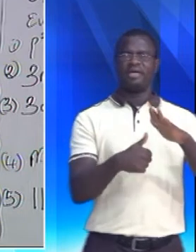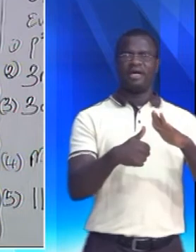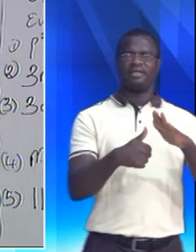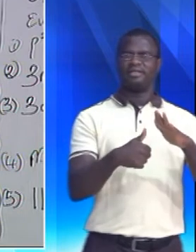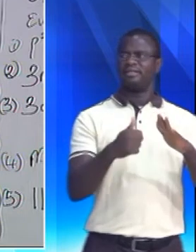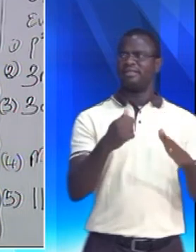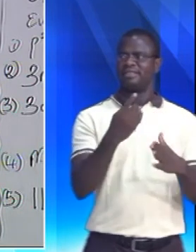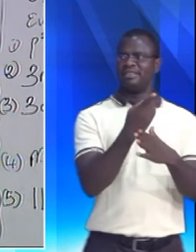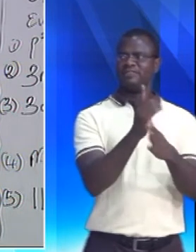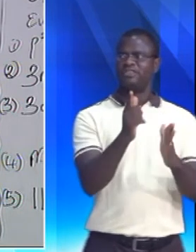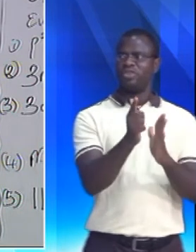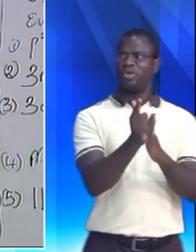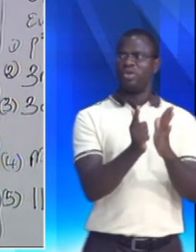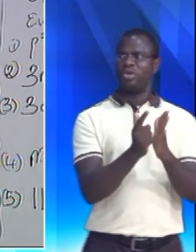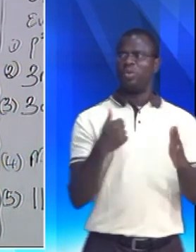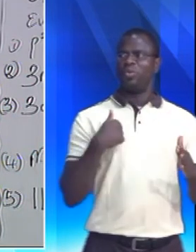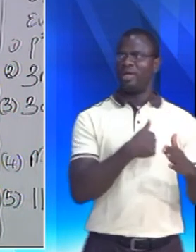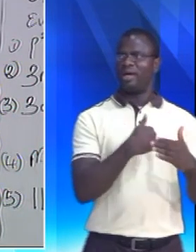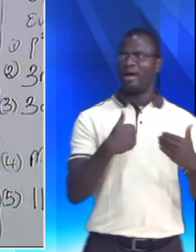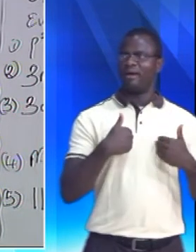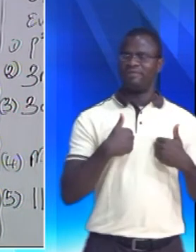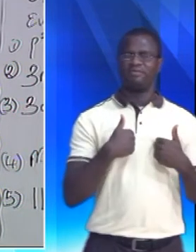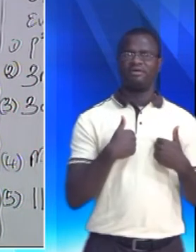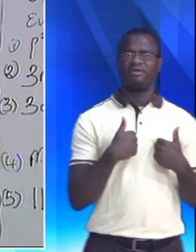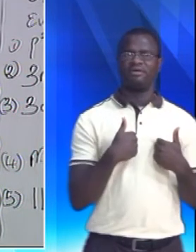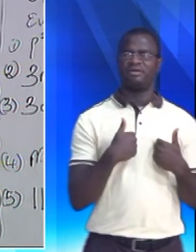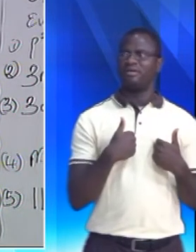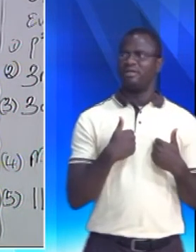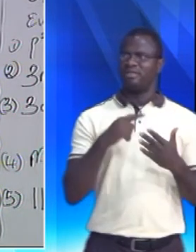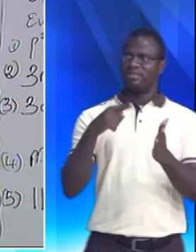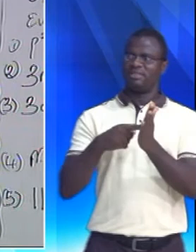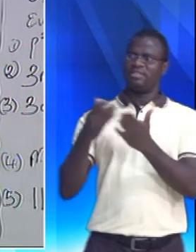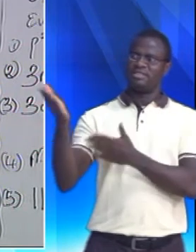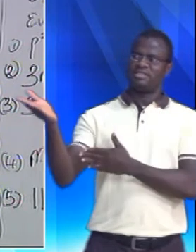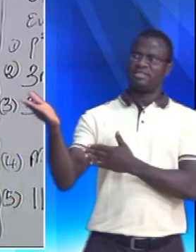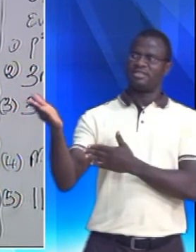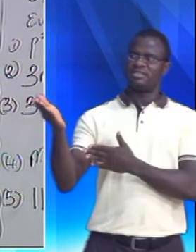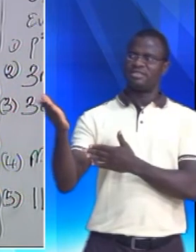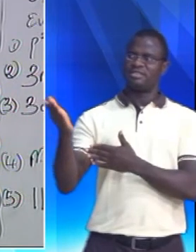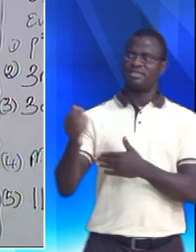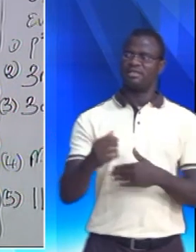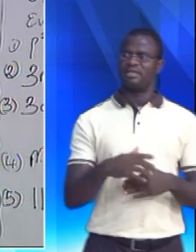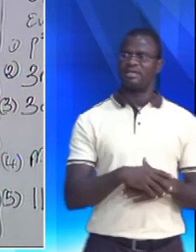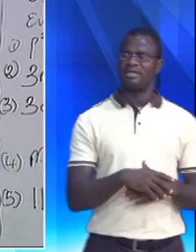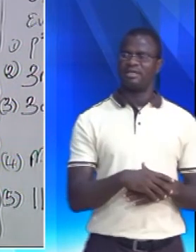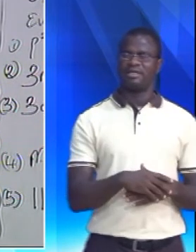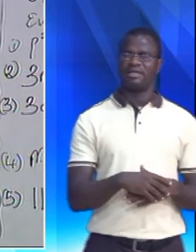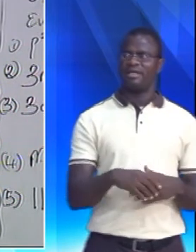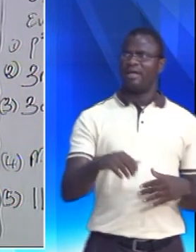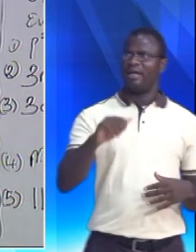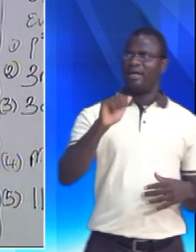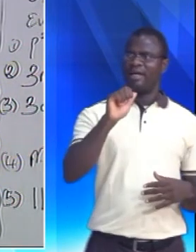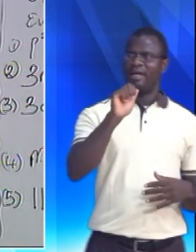by a raised to power n, the end result is a raised to power m minus